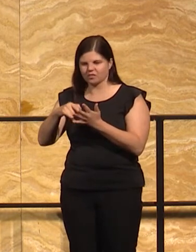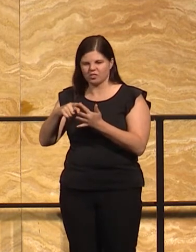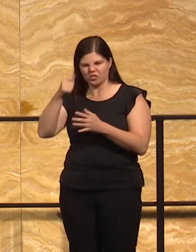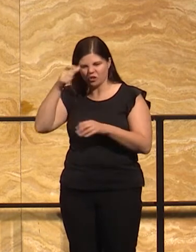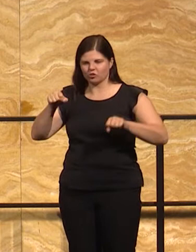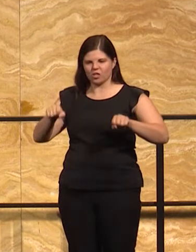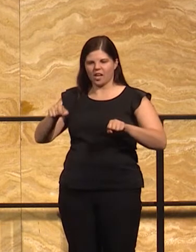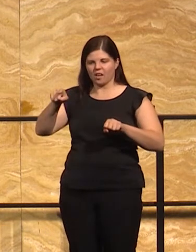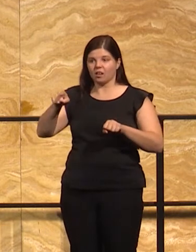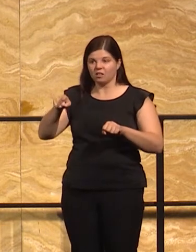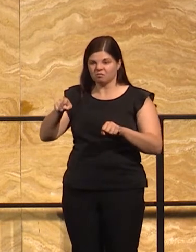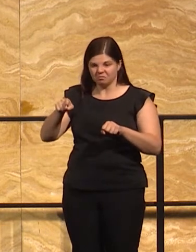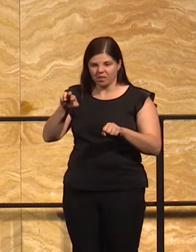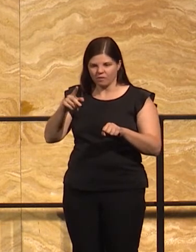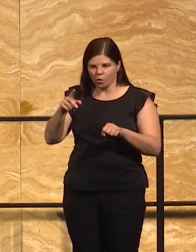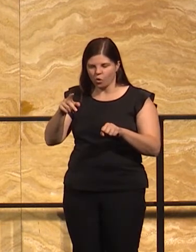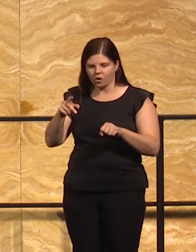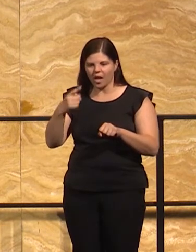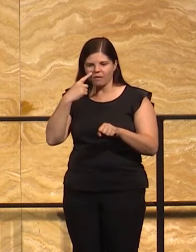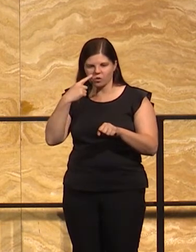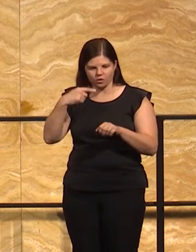on corruption in the shoe industry.